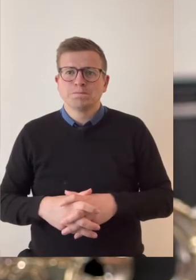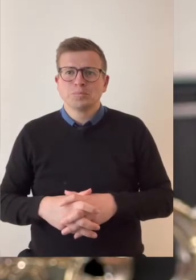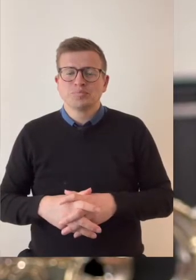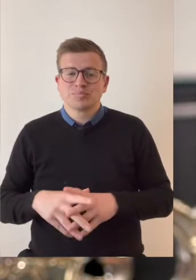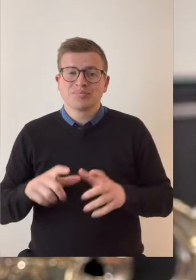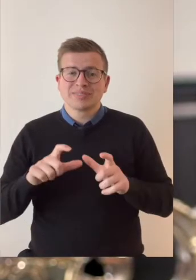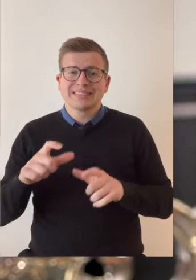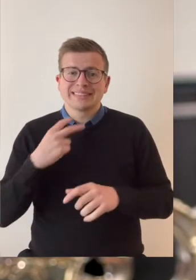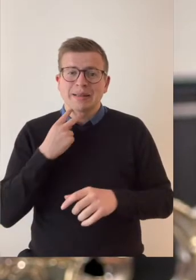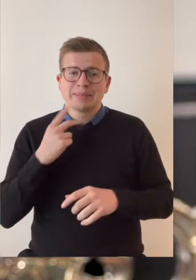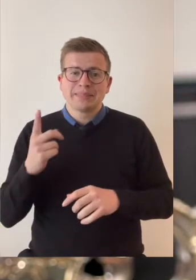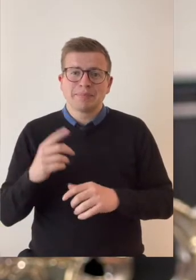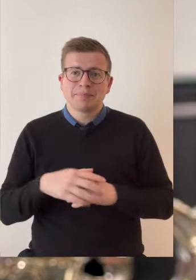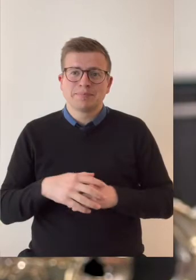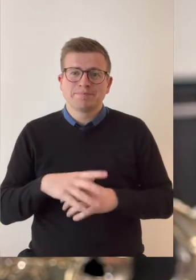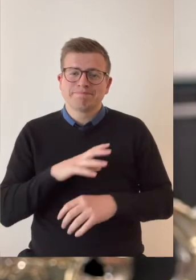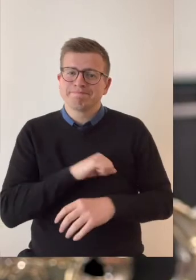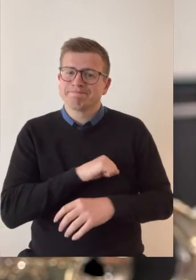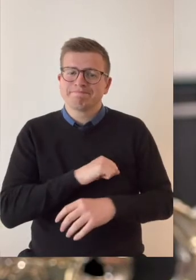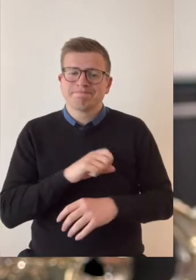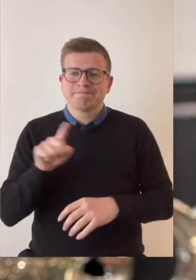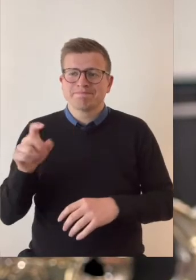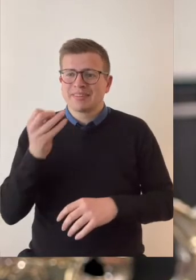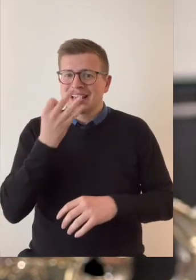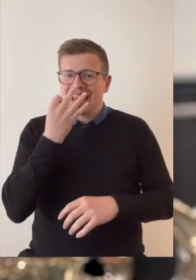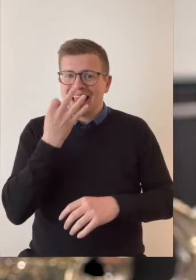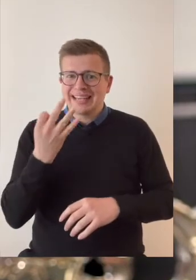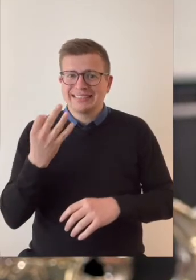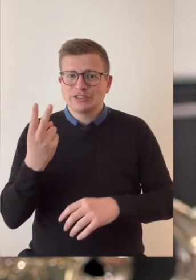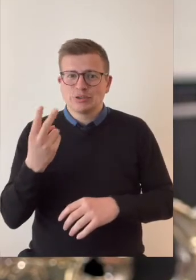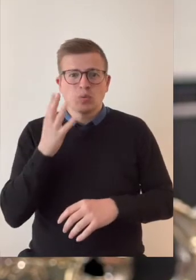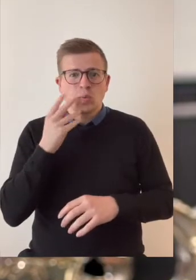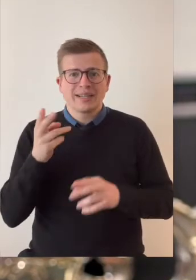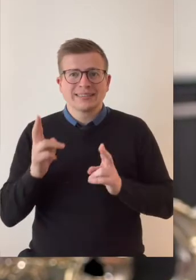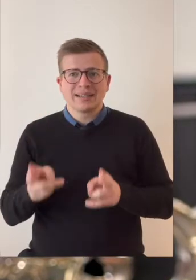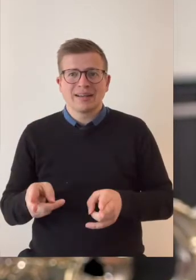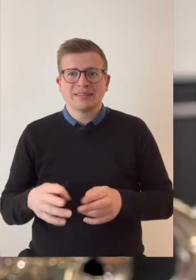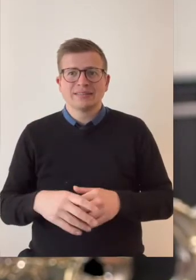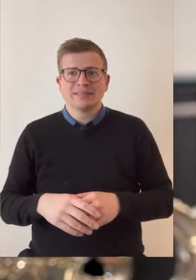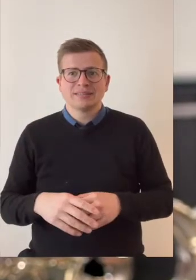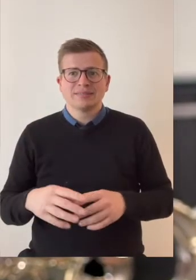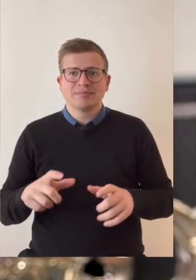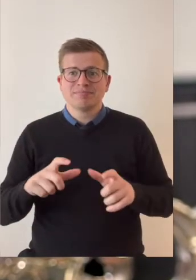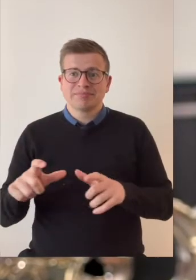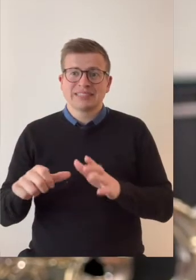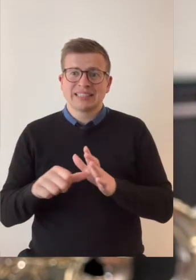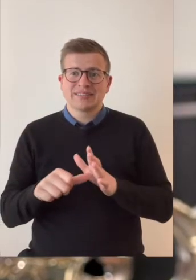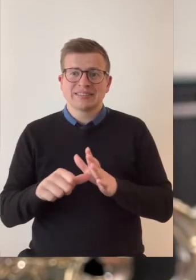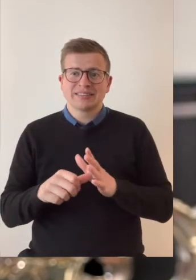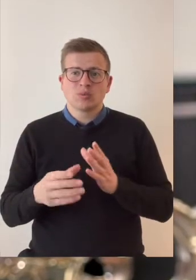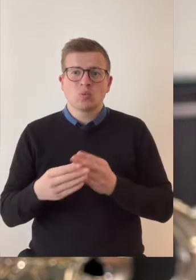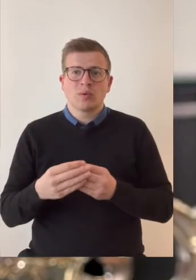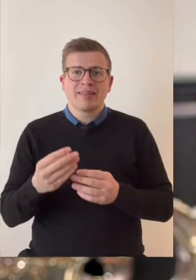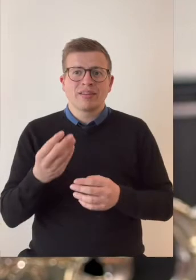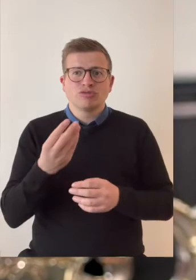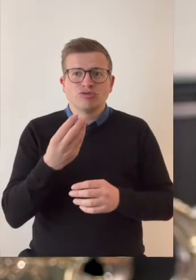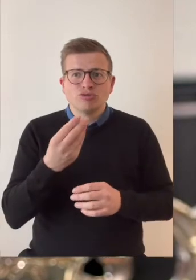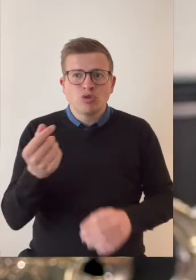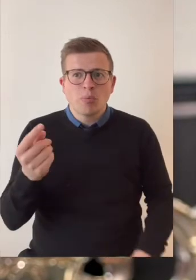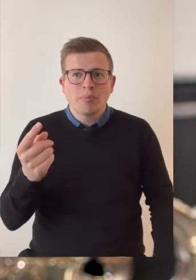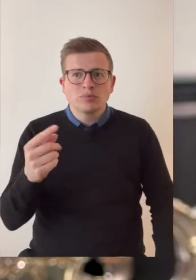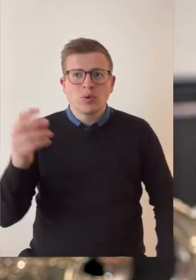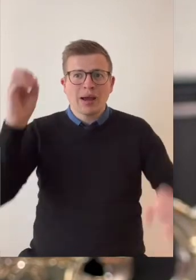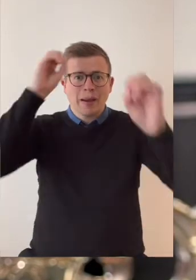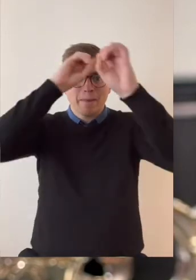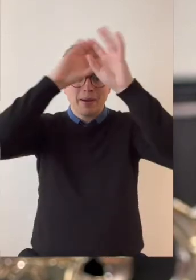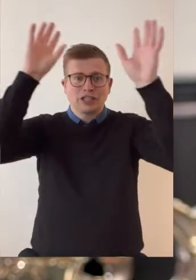I still miss him. Yeah. Still miss him. He was 82 when he died, of course. And it's still difficult with some to